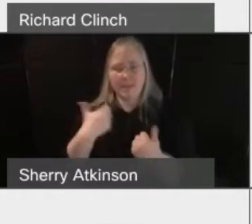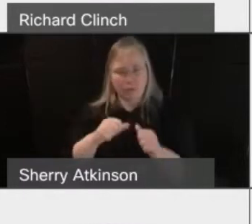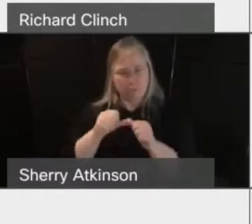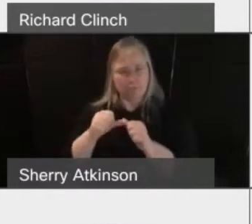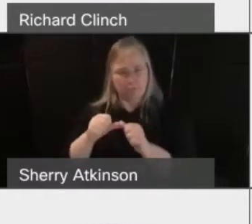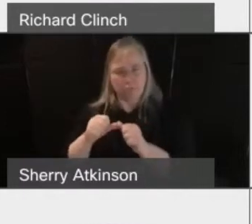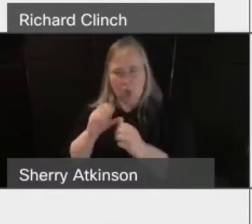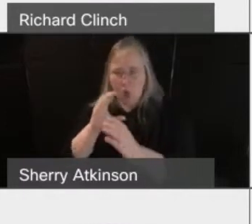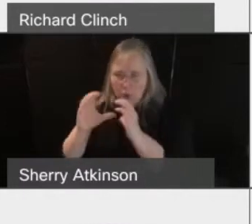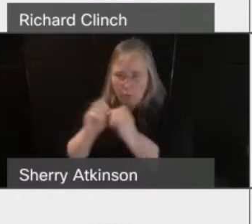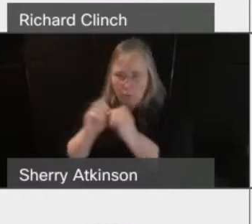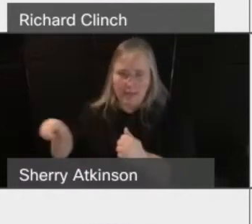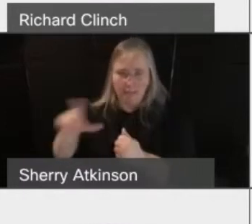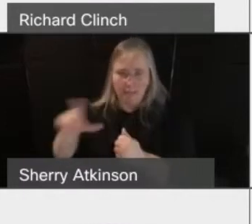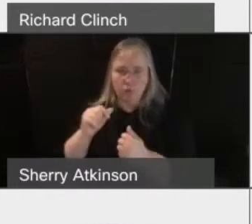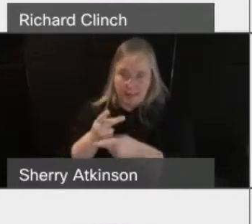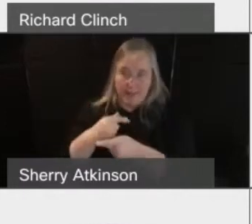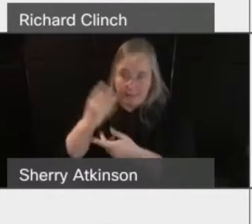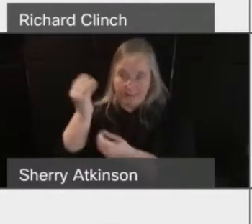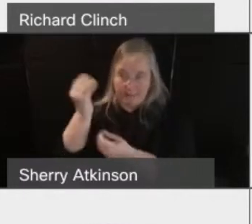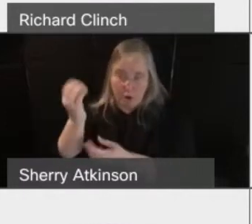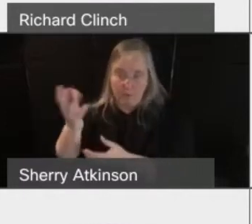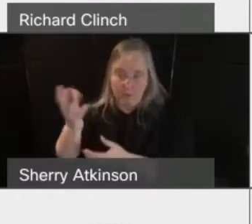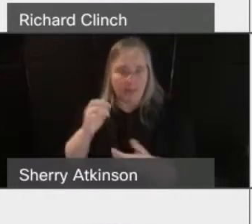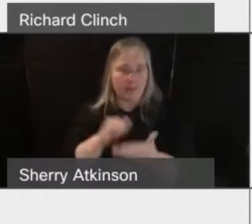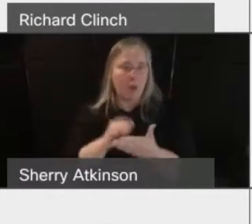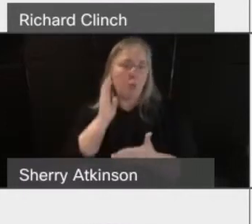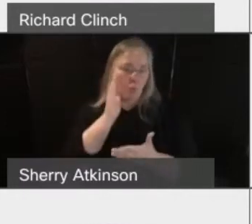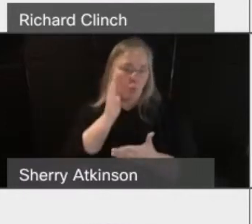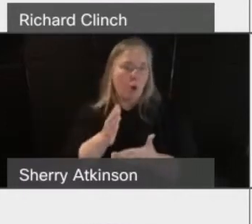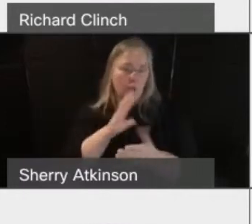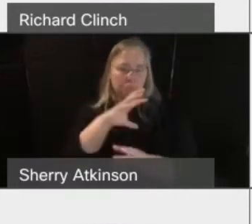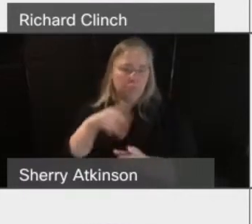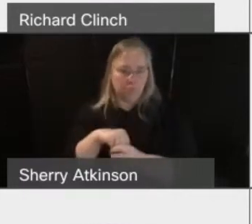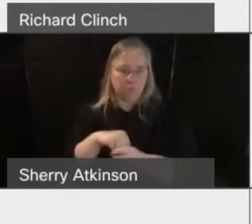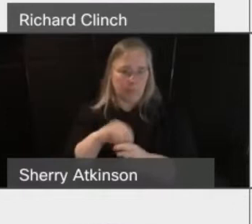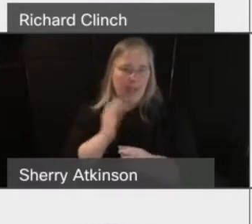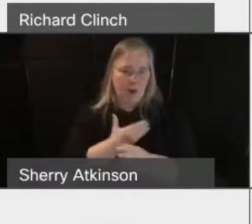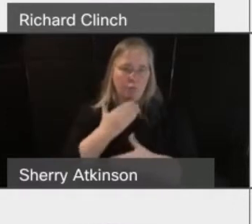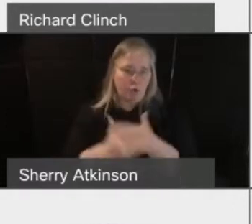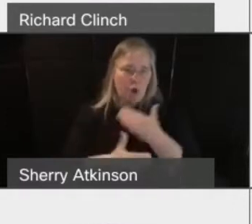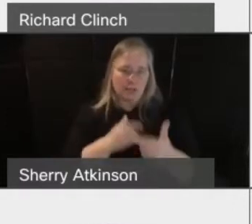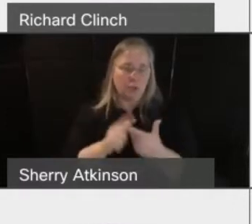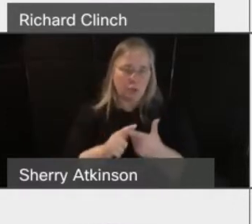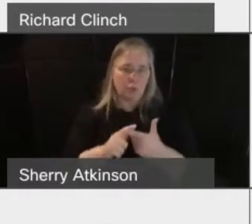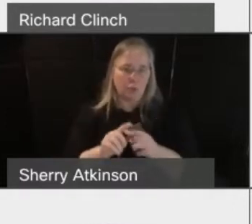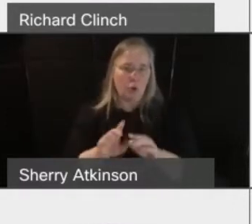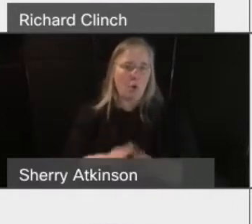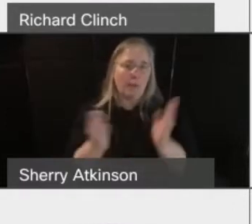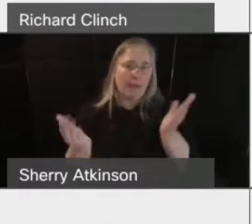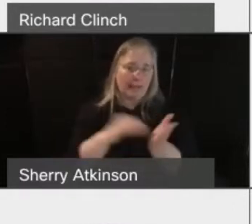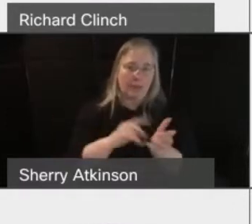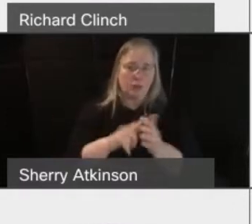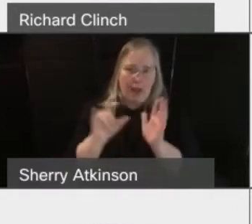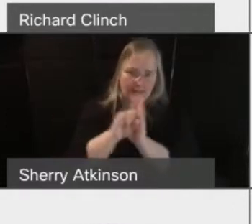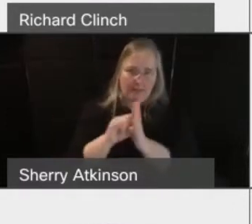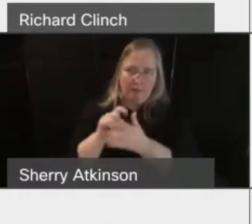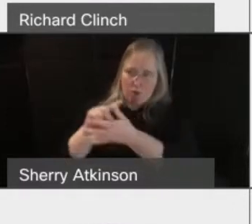them informed, and that will be a part of our process of reopening to identify those individuals